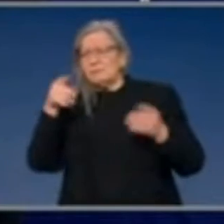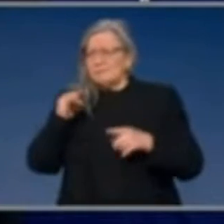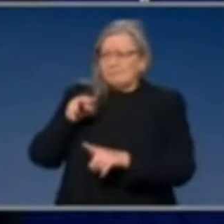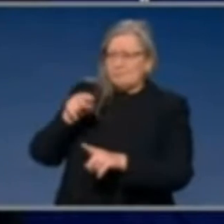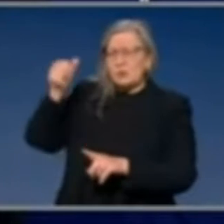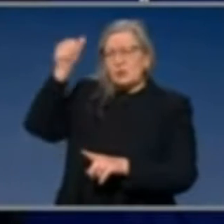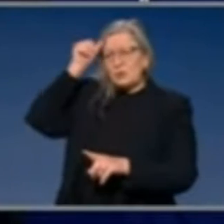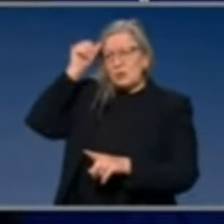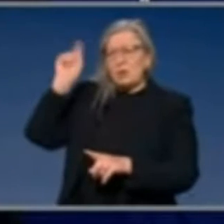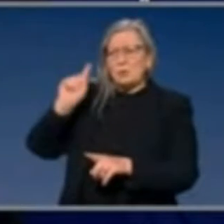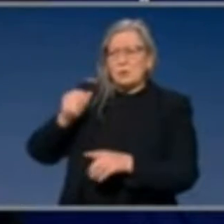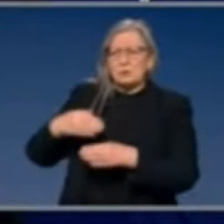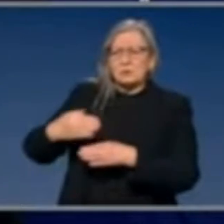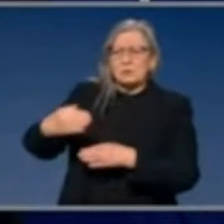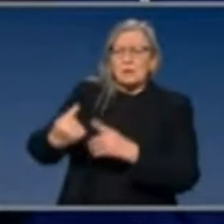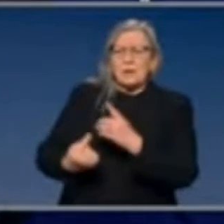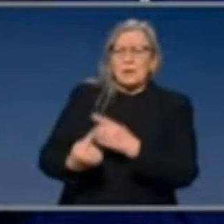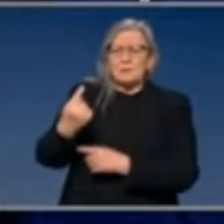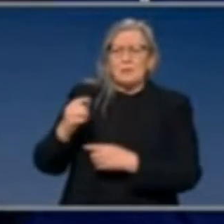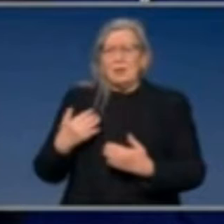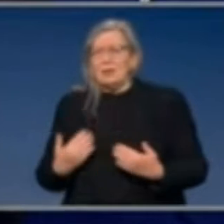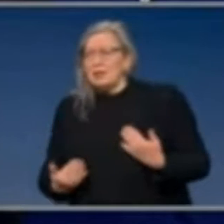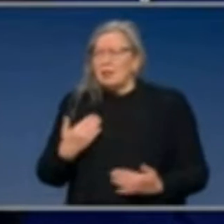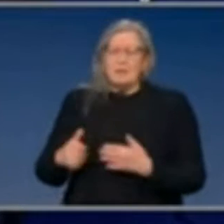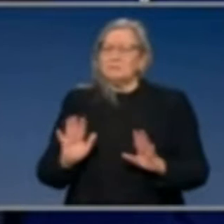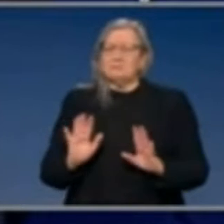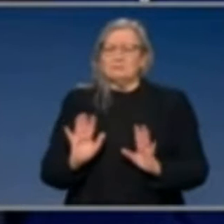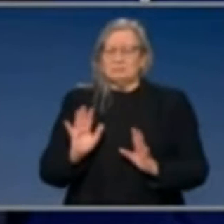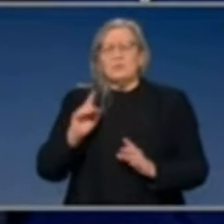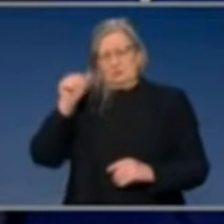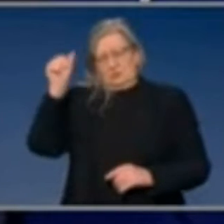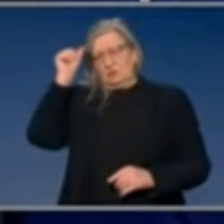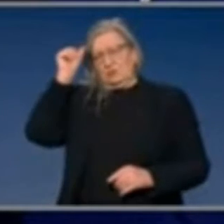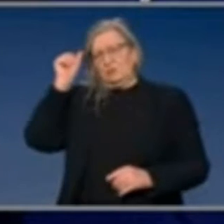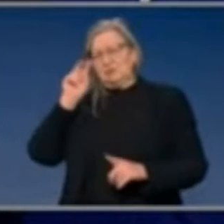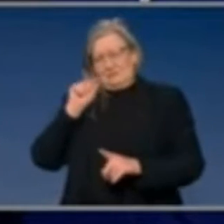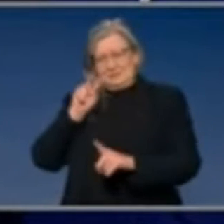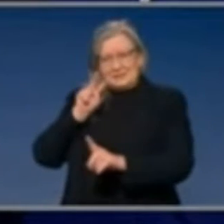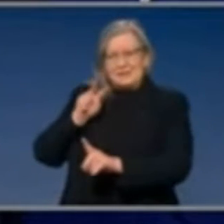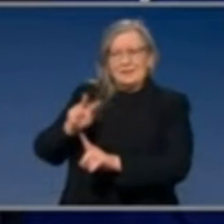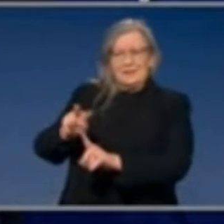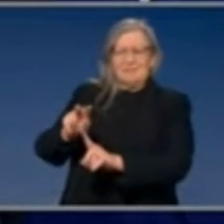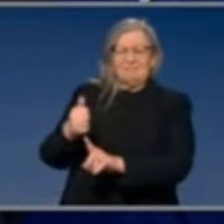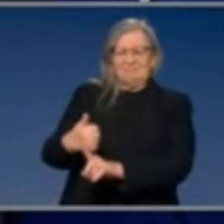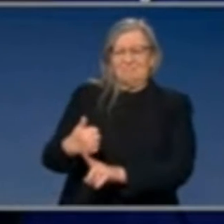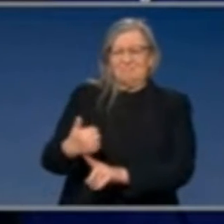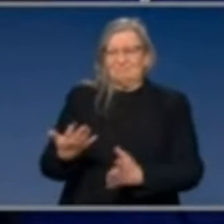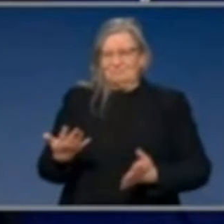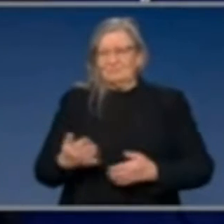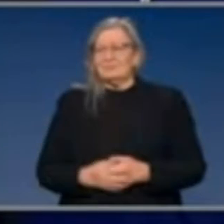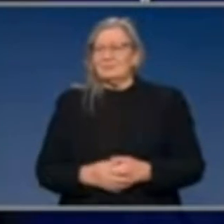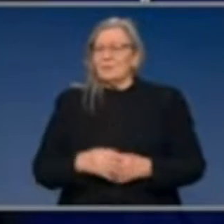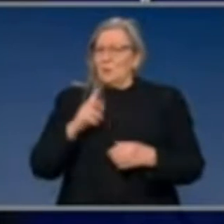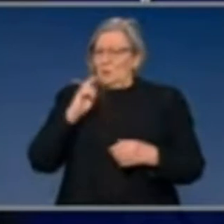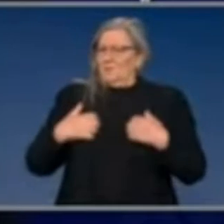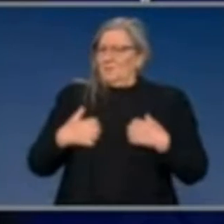for parents and students, that they can see that light on the horizon. They know when the schools are going to be open, they can look forward